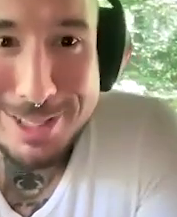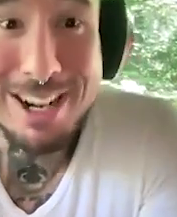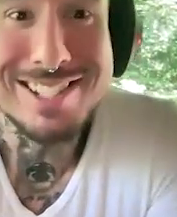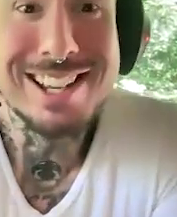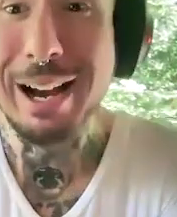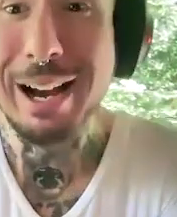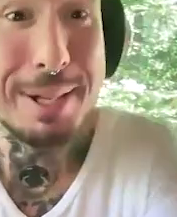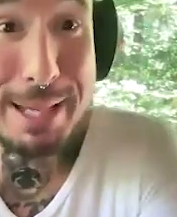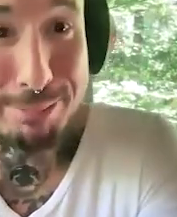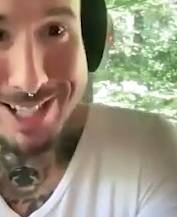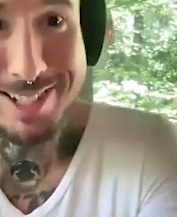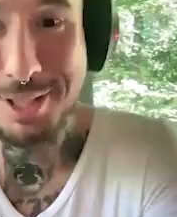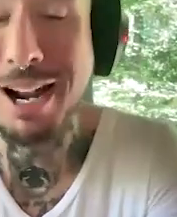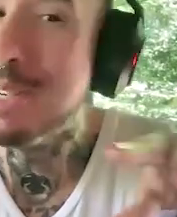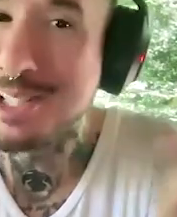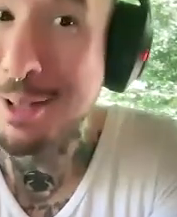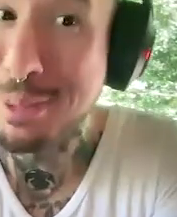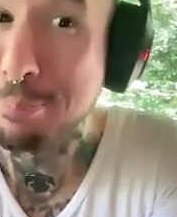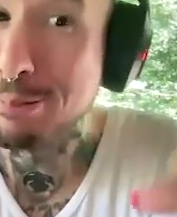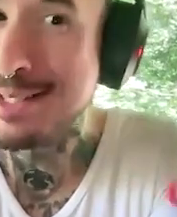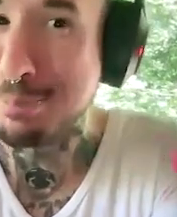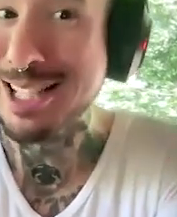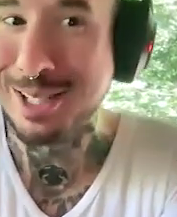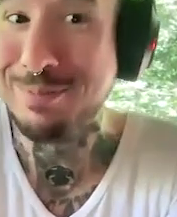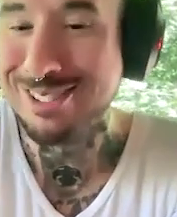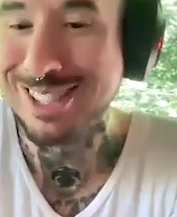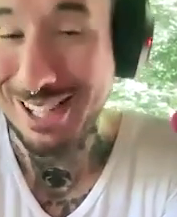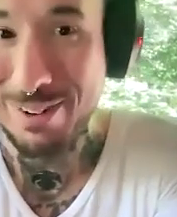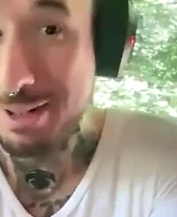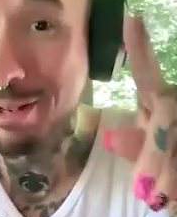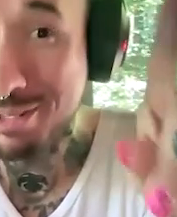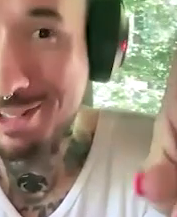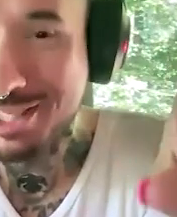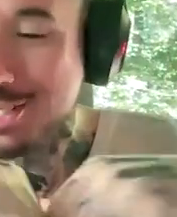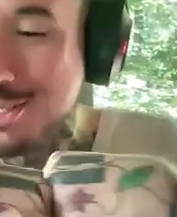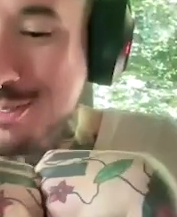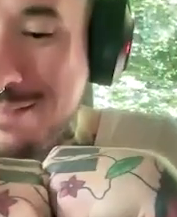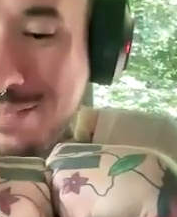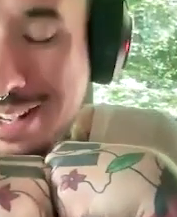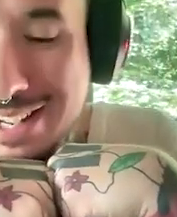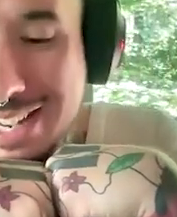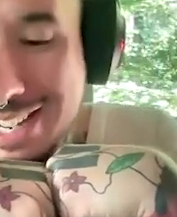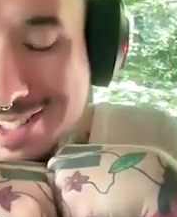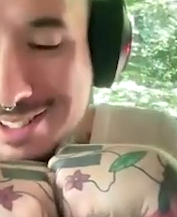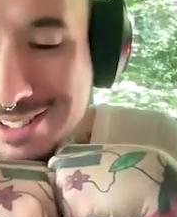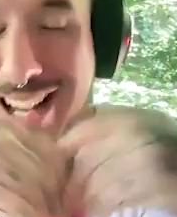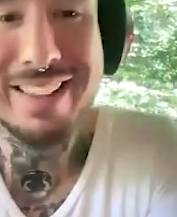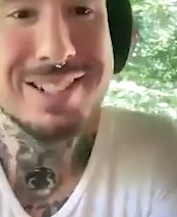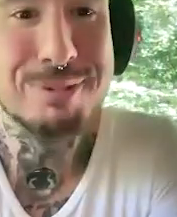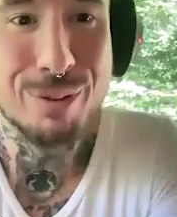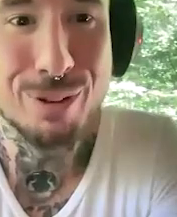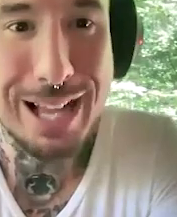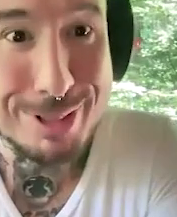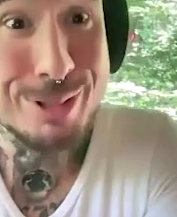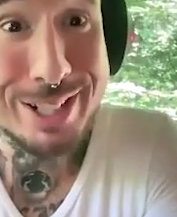wear the pink dress. I wanted to be a princess, right? Which is the Princess Peach in Mario Kart and Mario Party, which is true, right? And so I